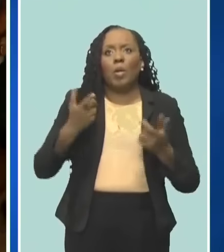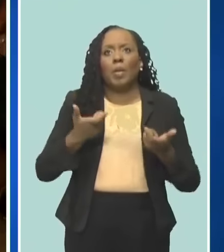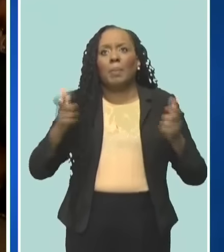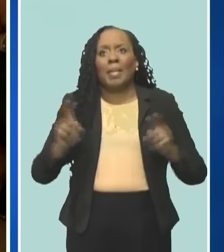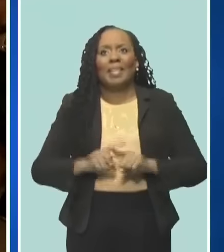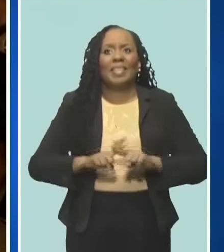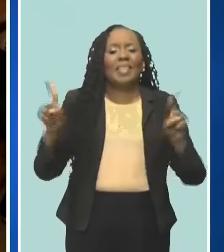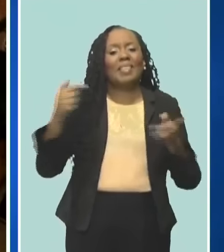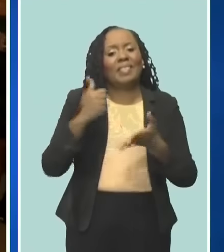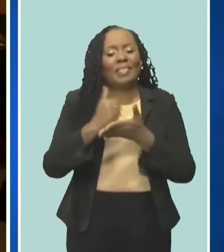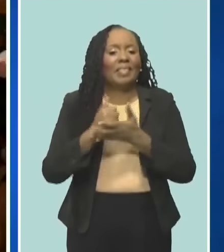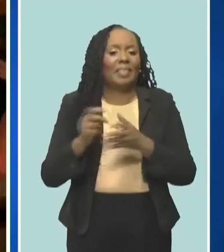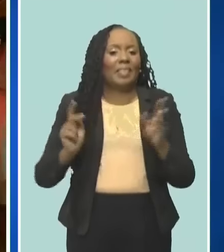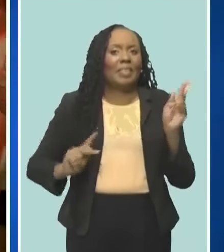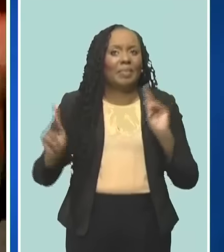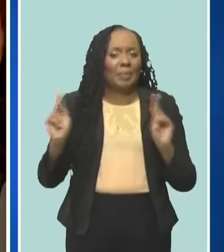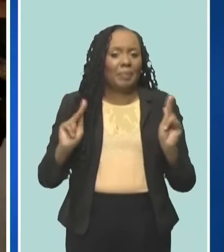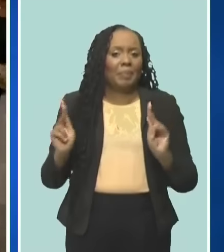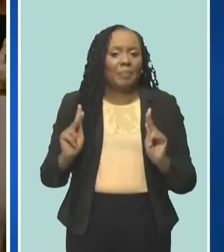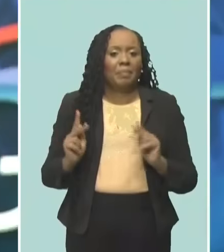in the lives of constituents.